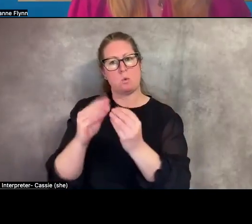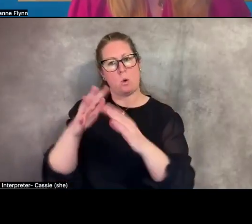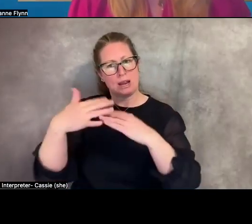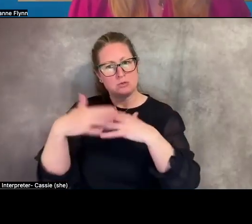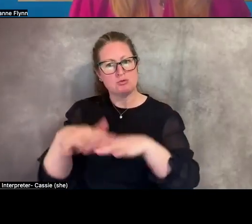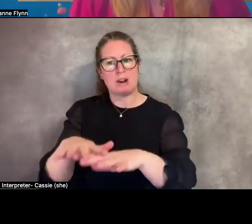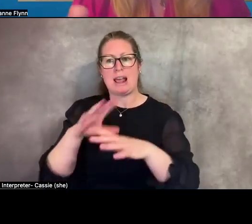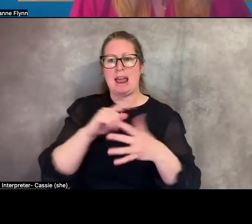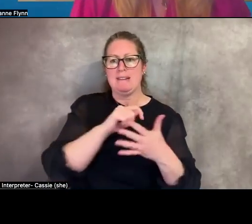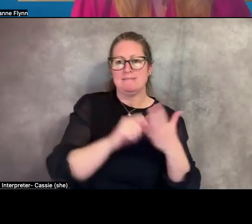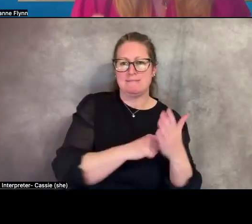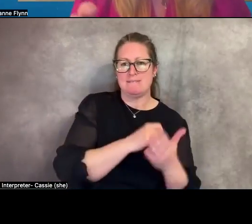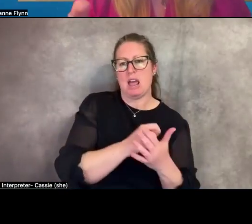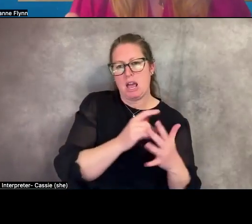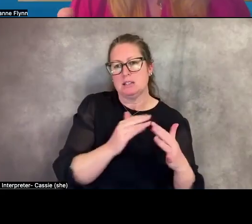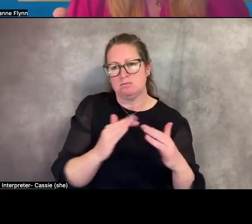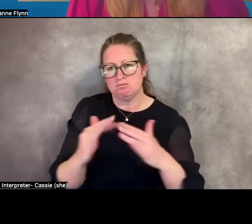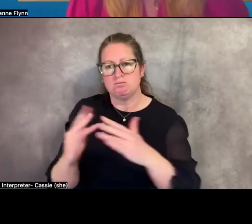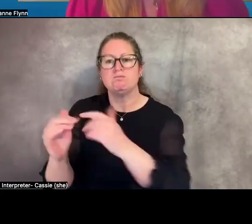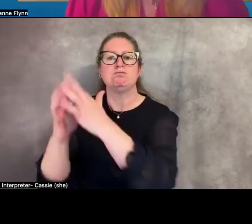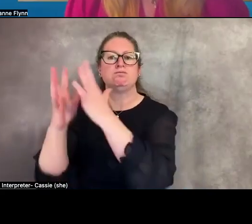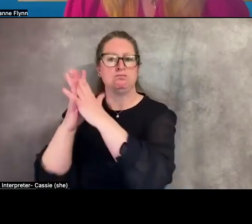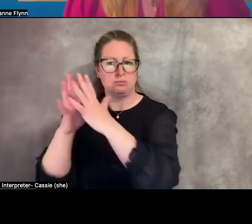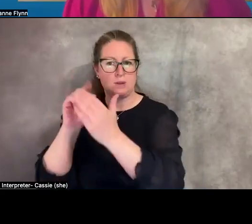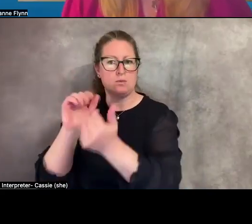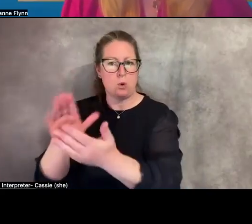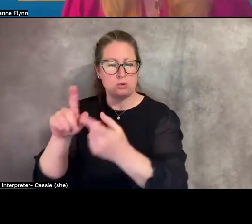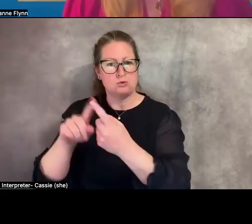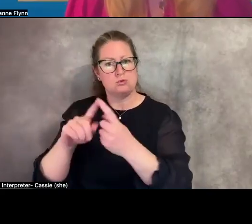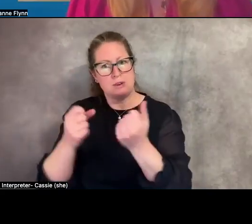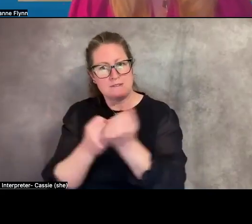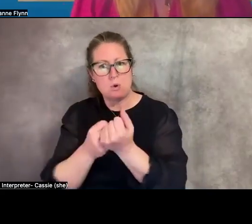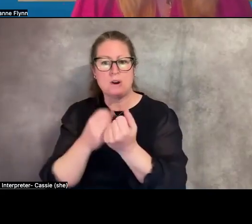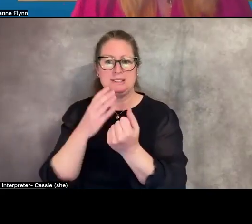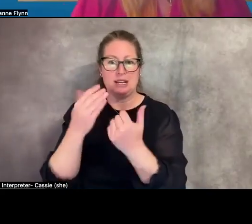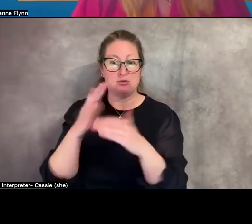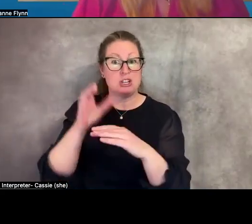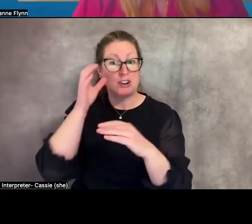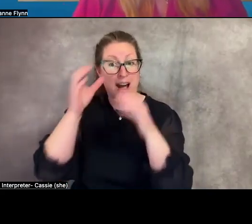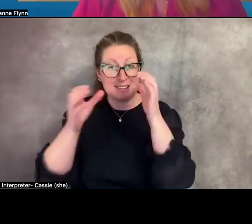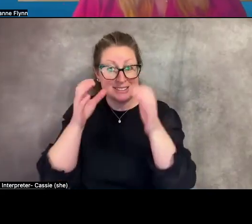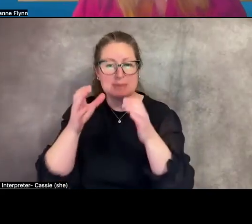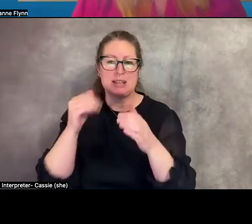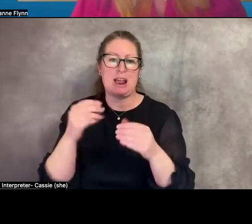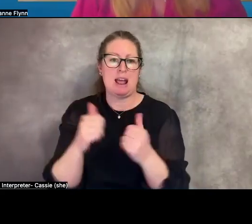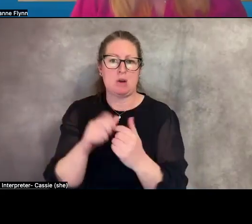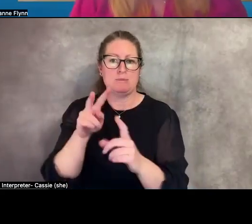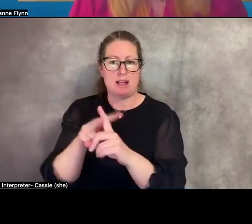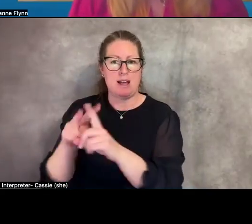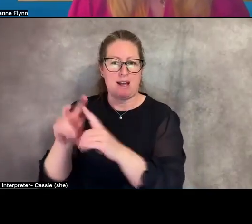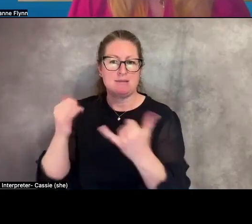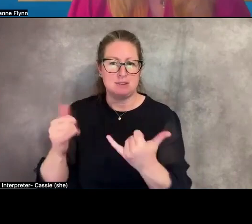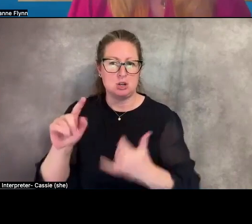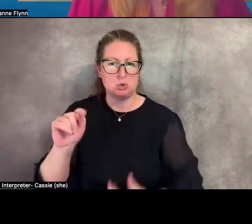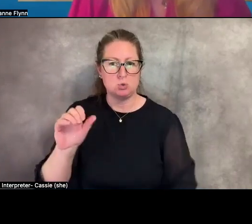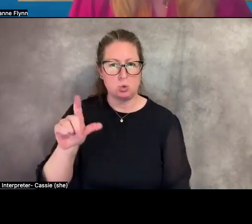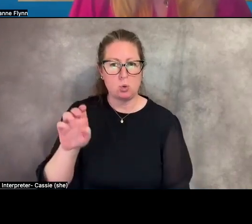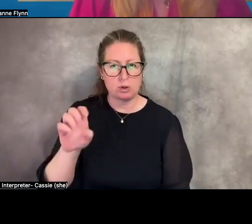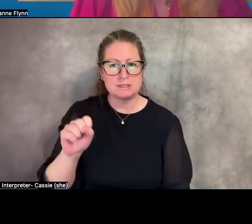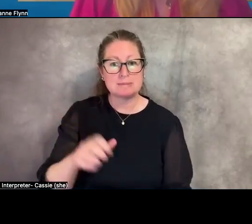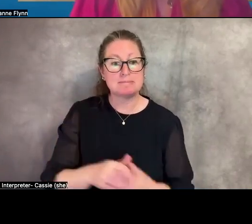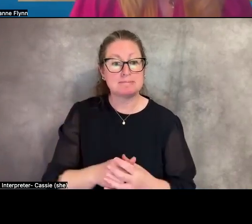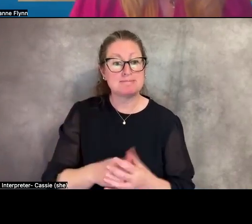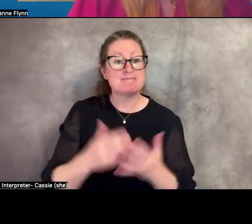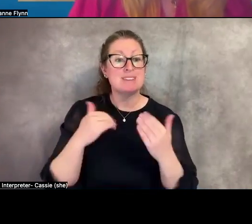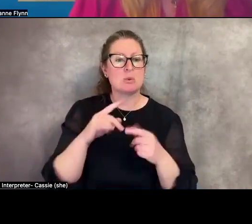phased approach to reinforcing and integration of these concepts and existing tools. We also identified and addressed gaps